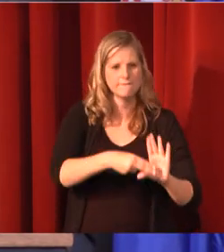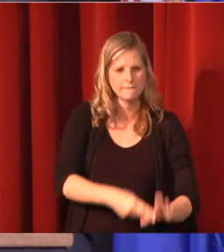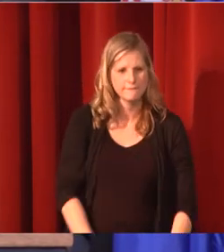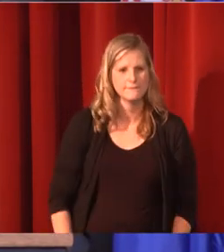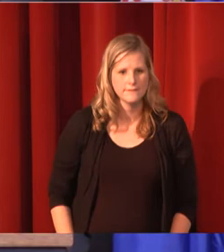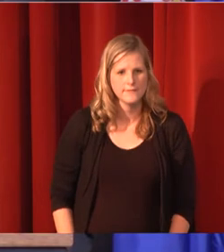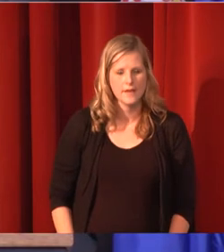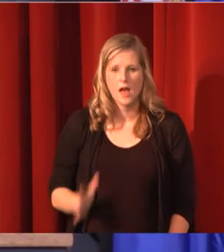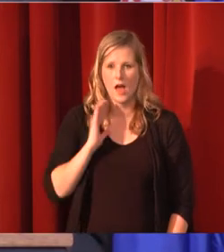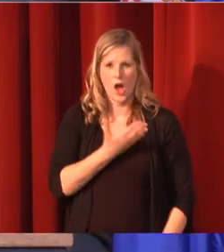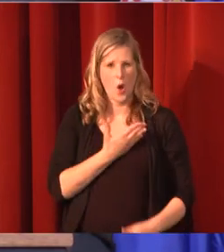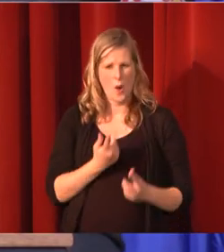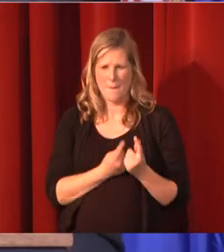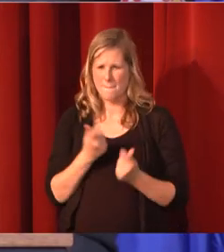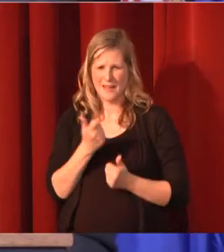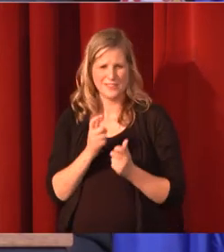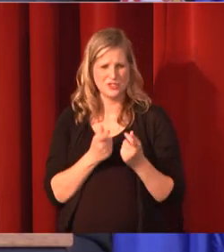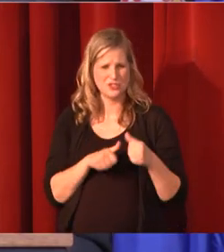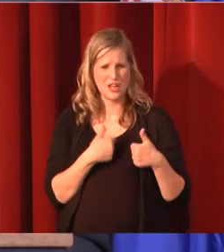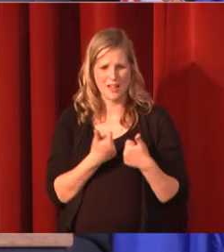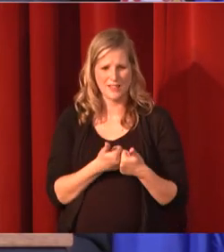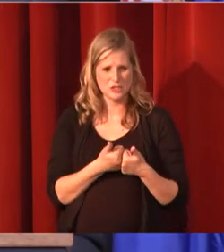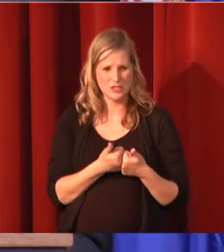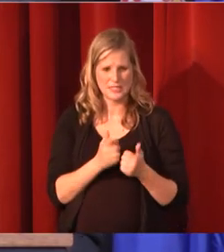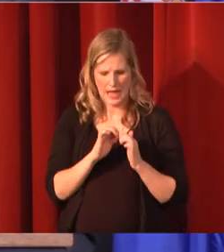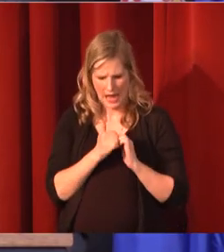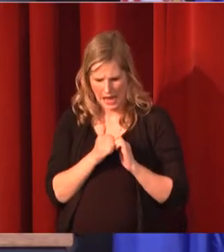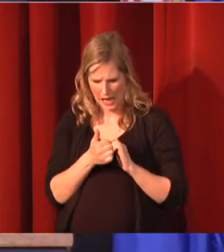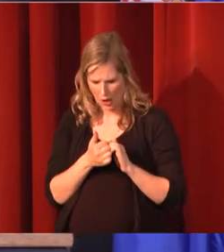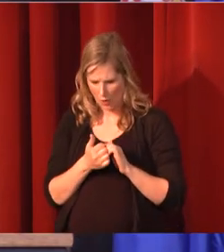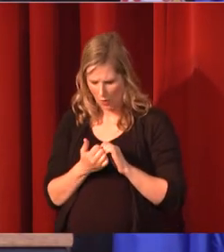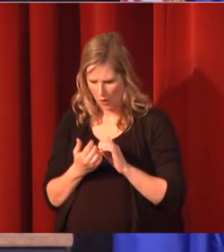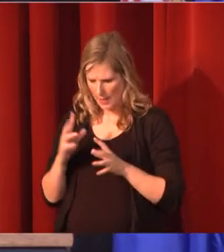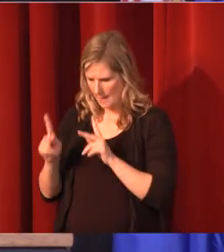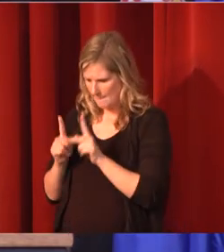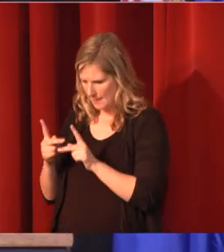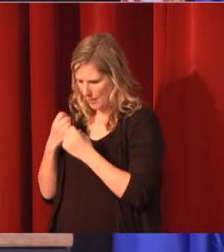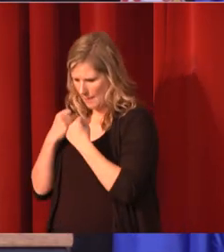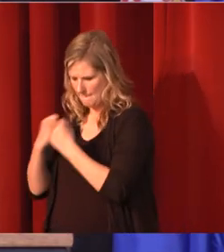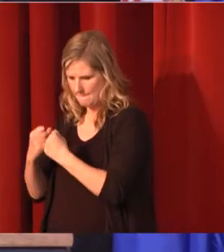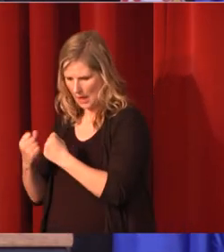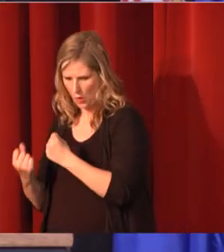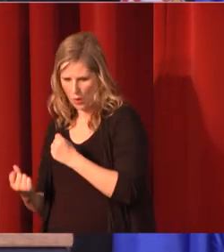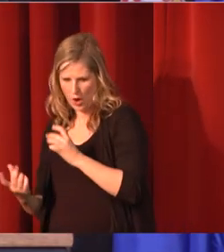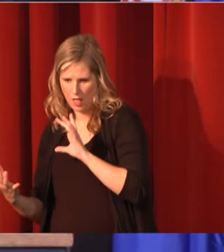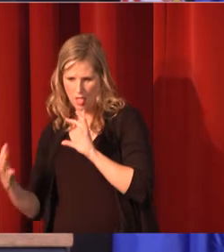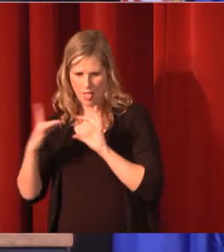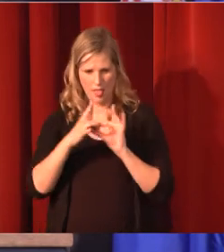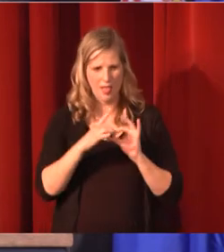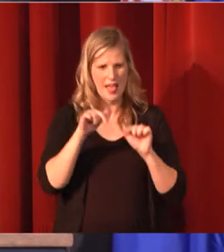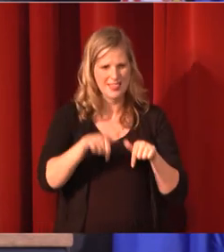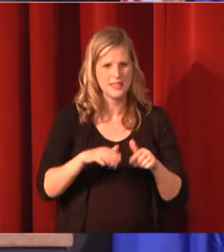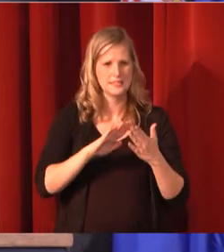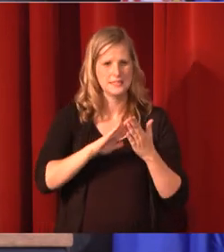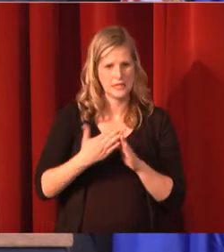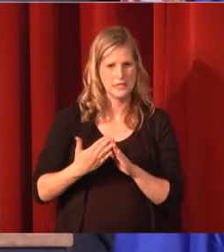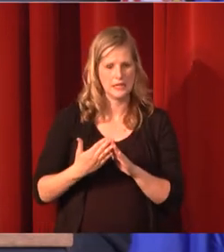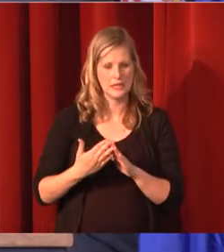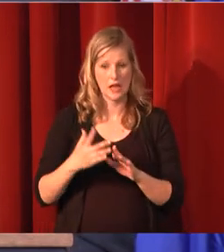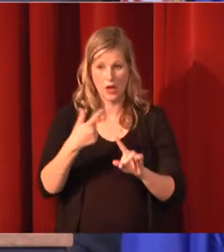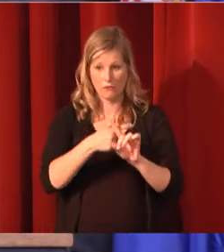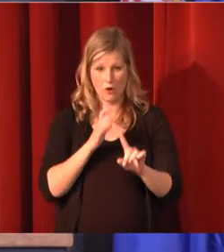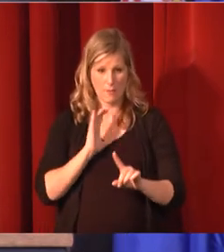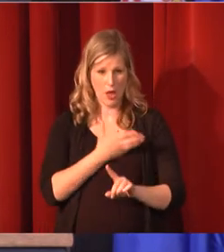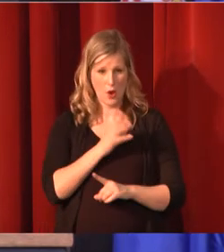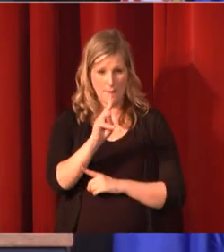biggest challenge is harnessing the incredible people power alive in this city from our